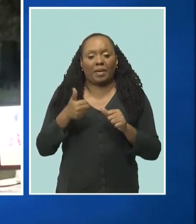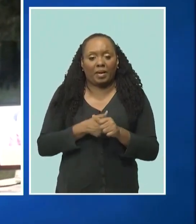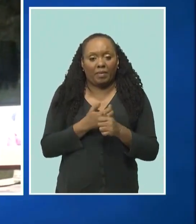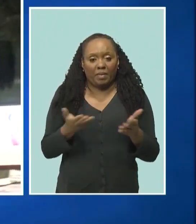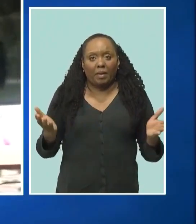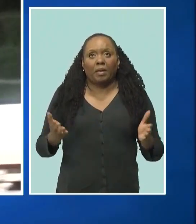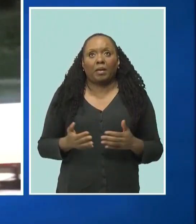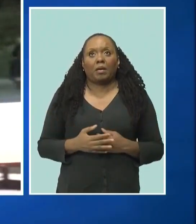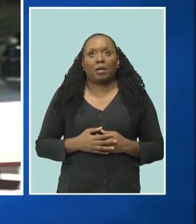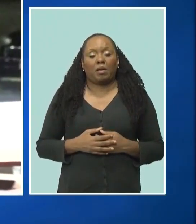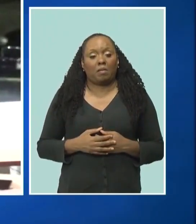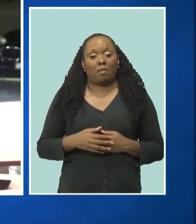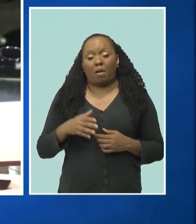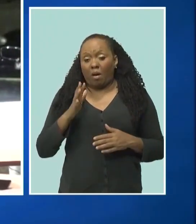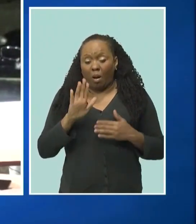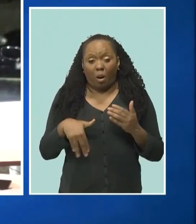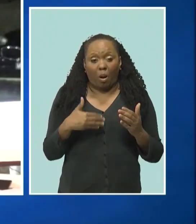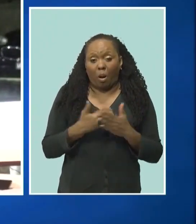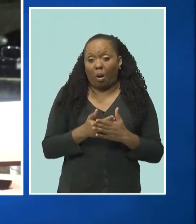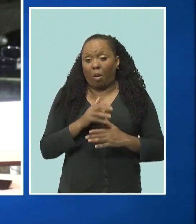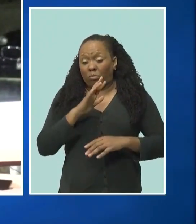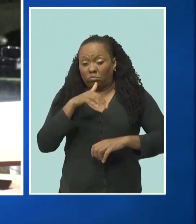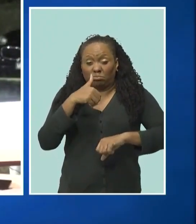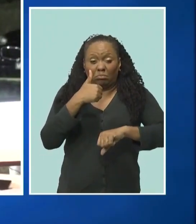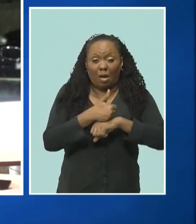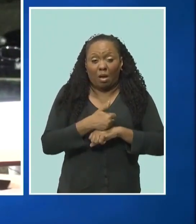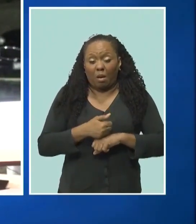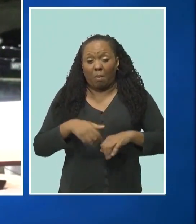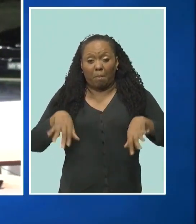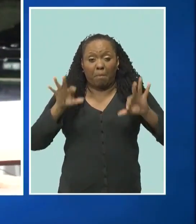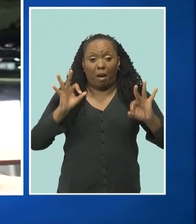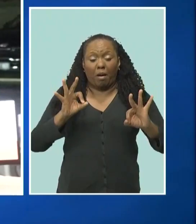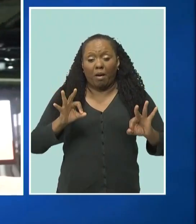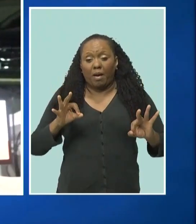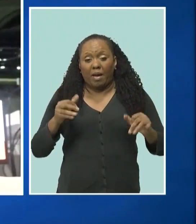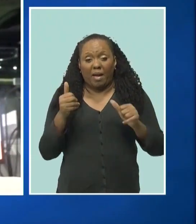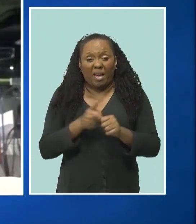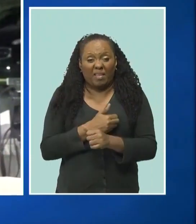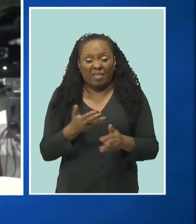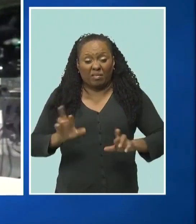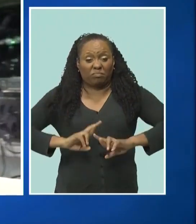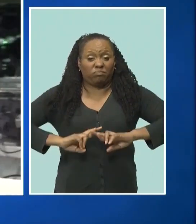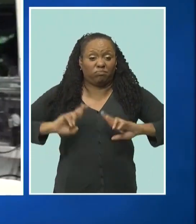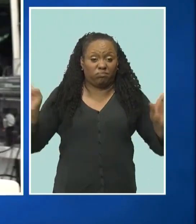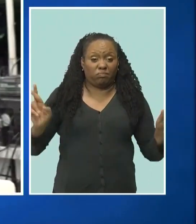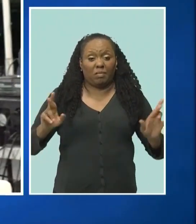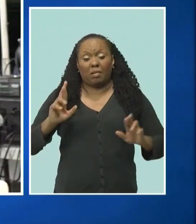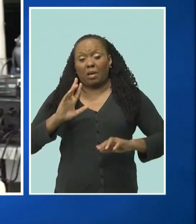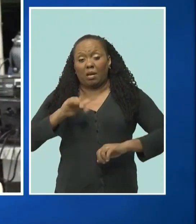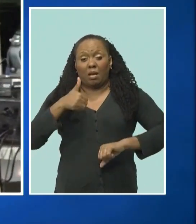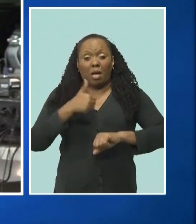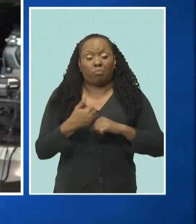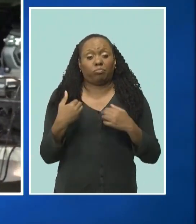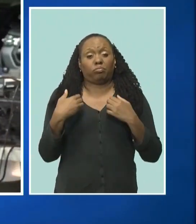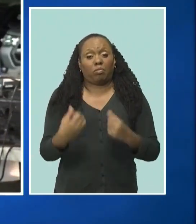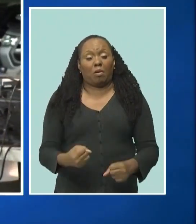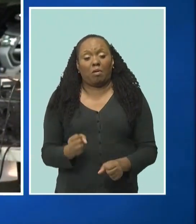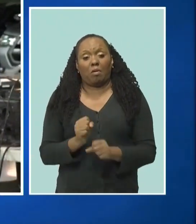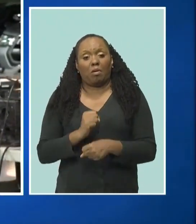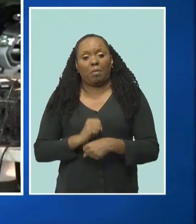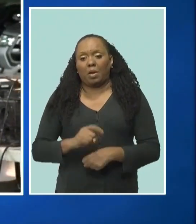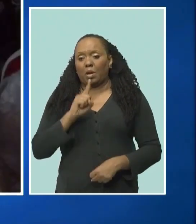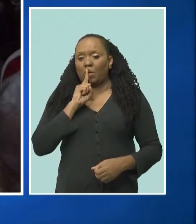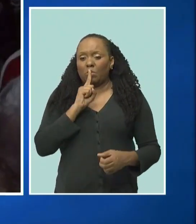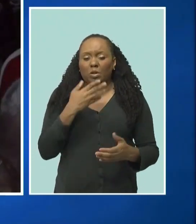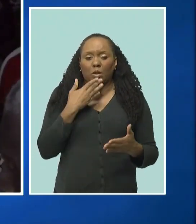transition from one house to the next, that we have what we need in place to be able to make a solid